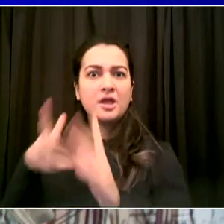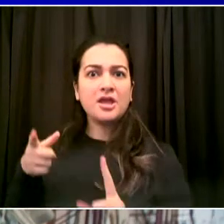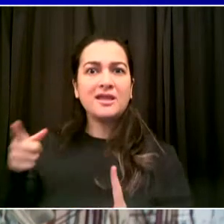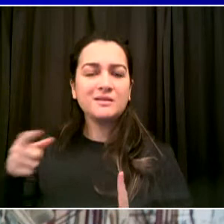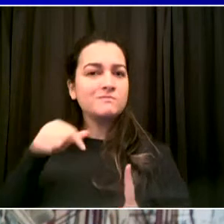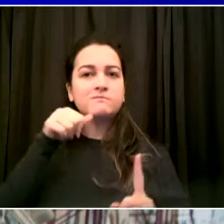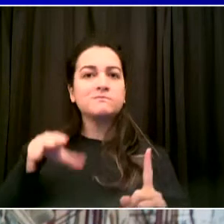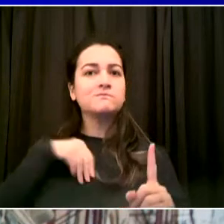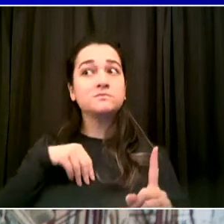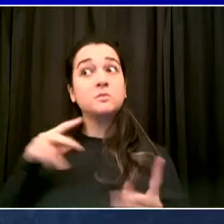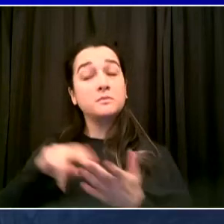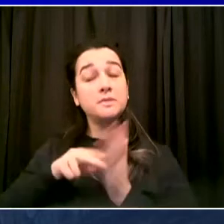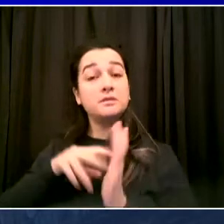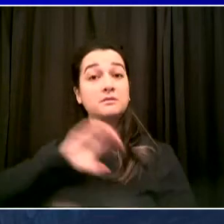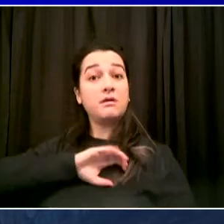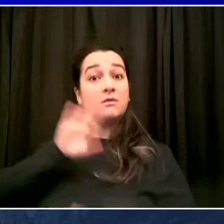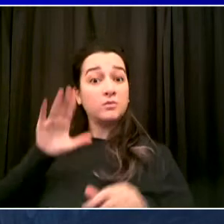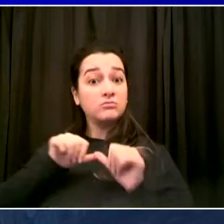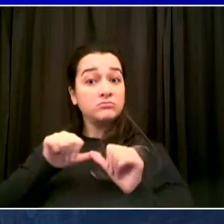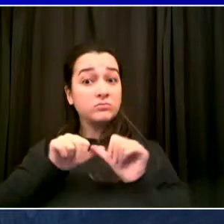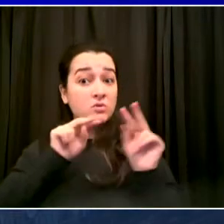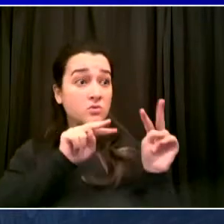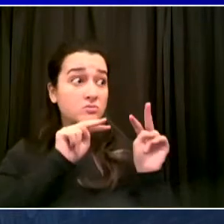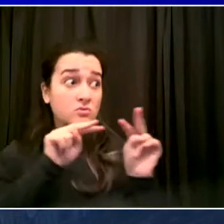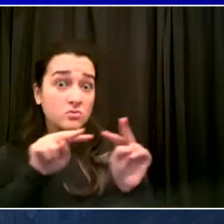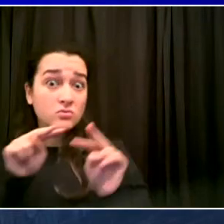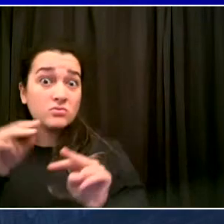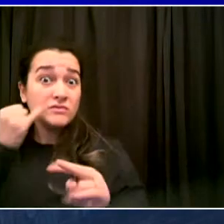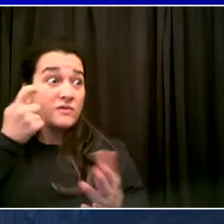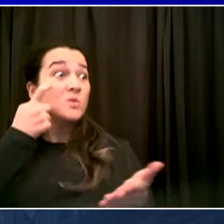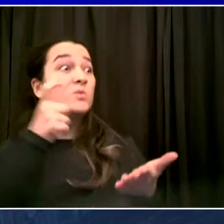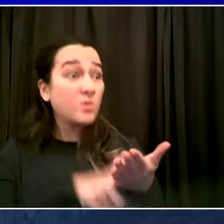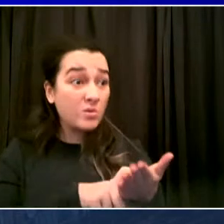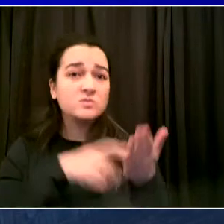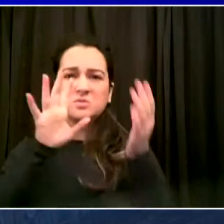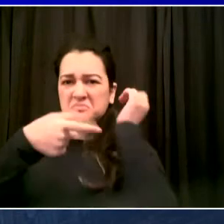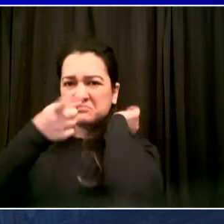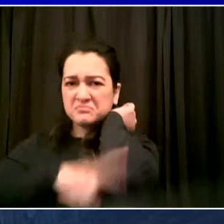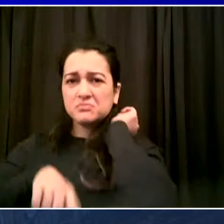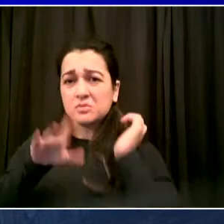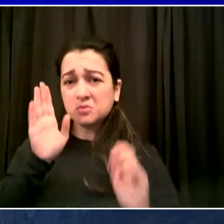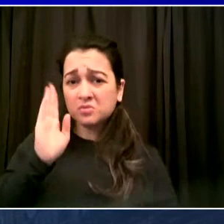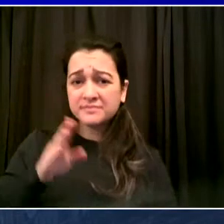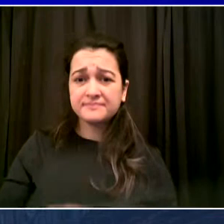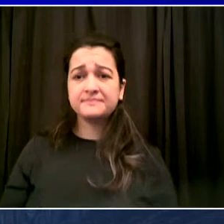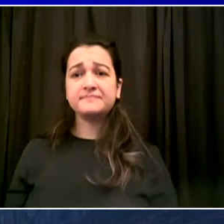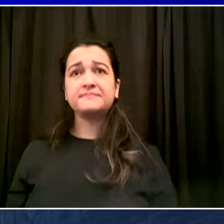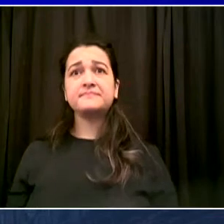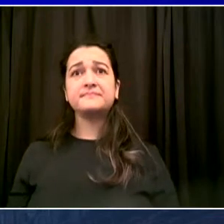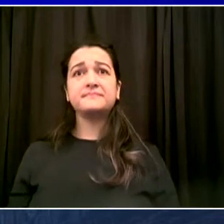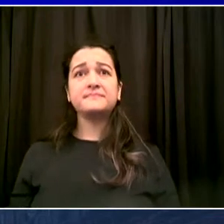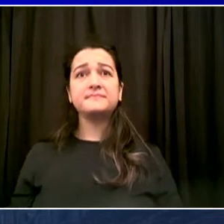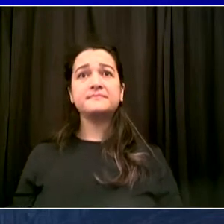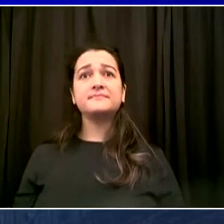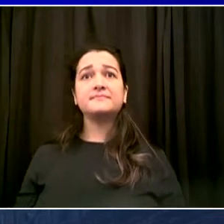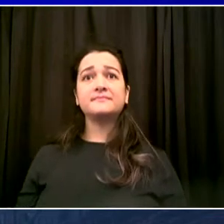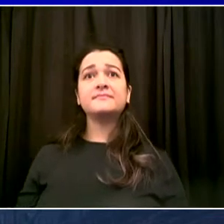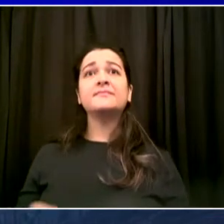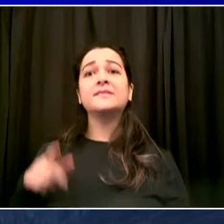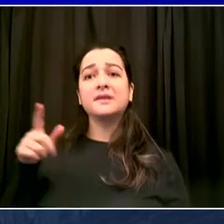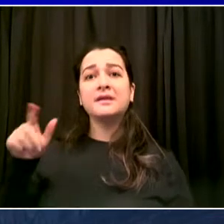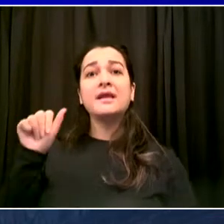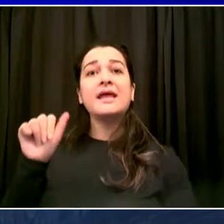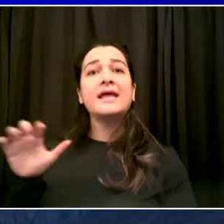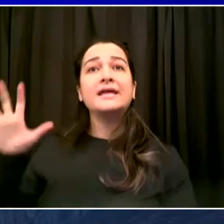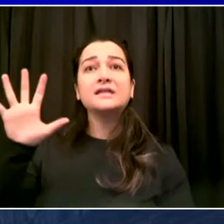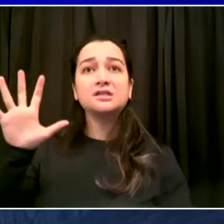work more and more through our Asian Hate Crime Task Force, working closely with communities. And of course, our Office for Preventing